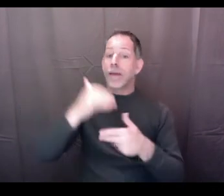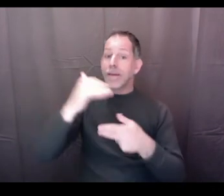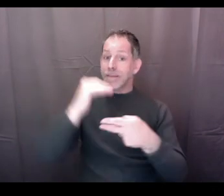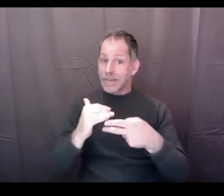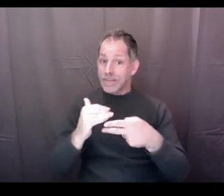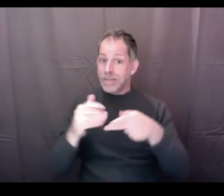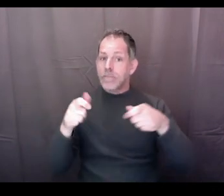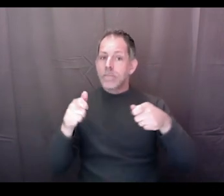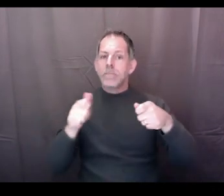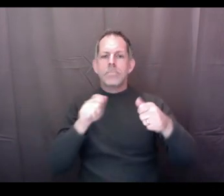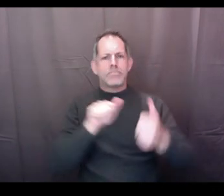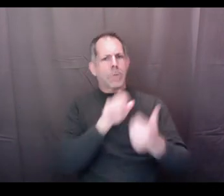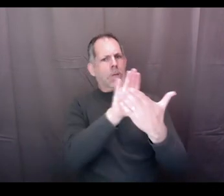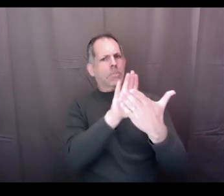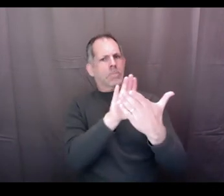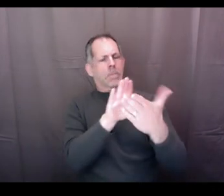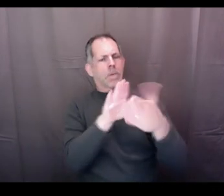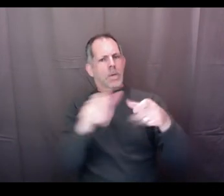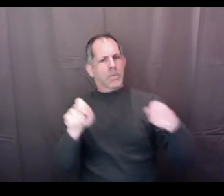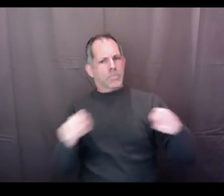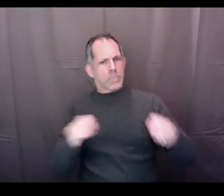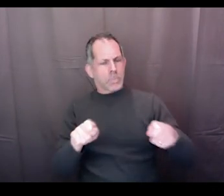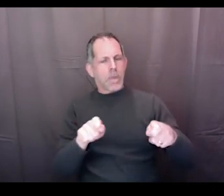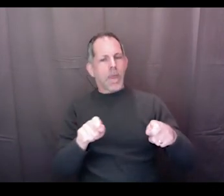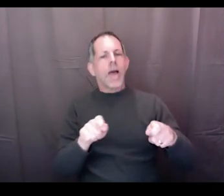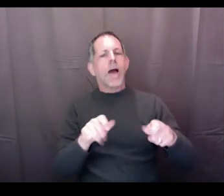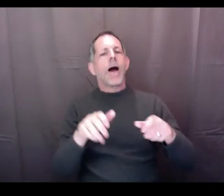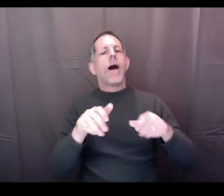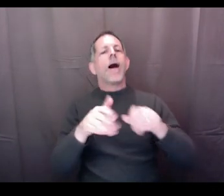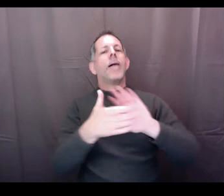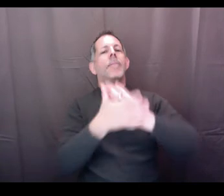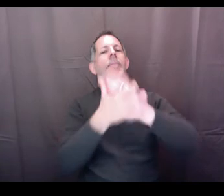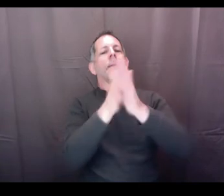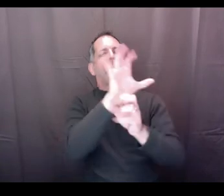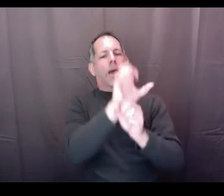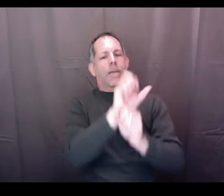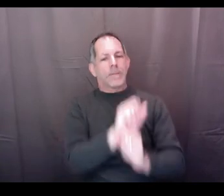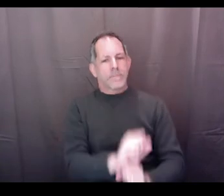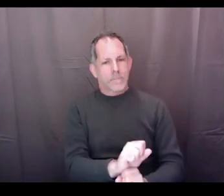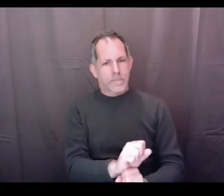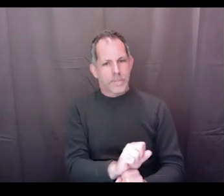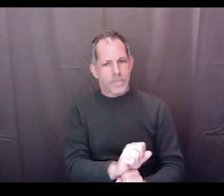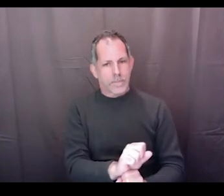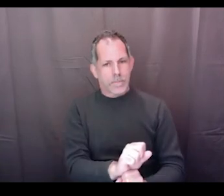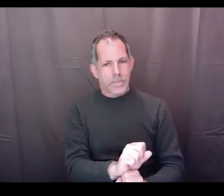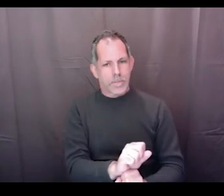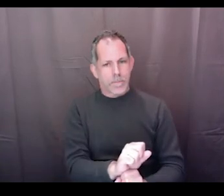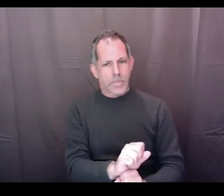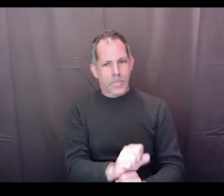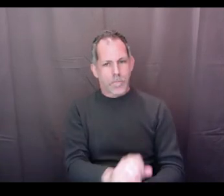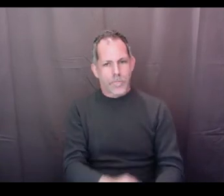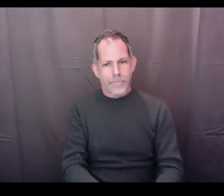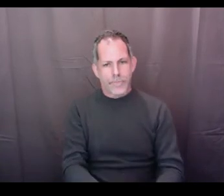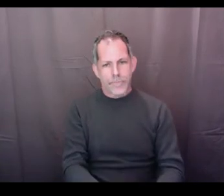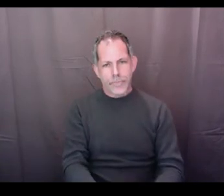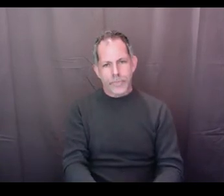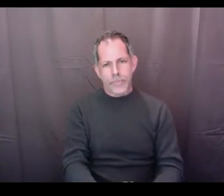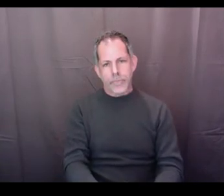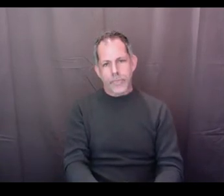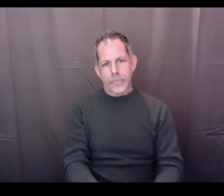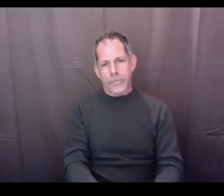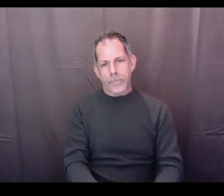to adapt. And that's the really great things about all of us, is that we have tremendous